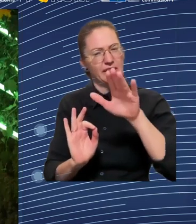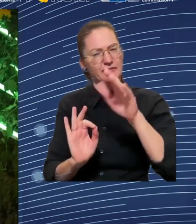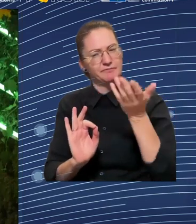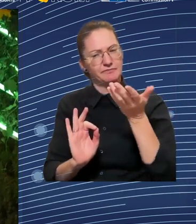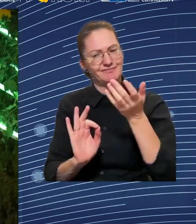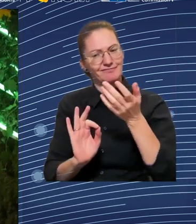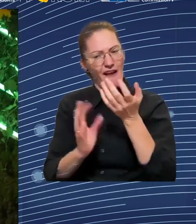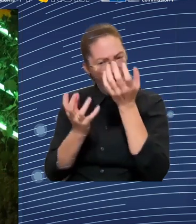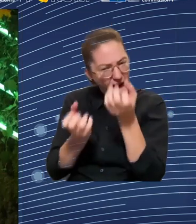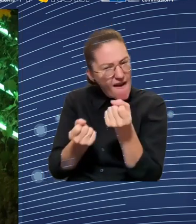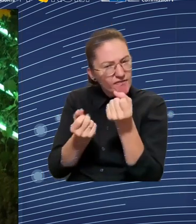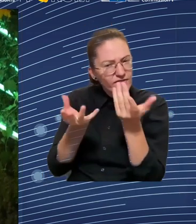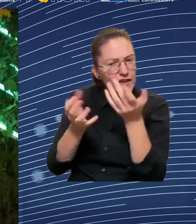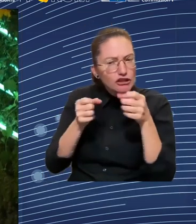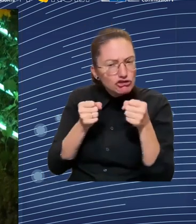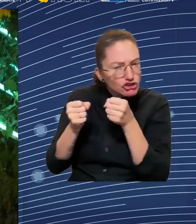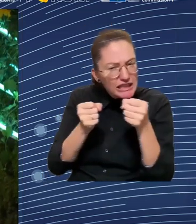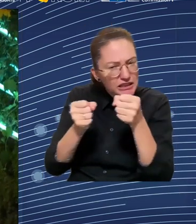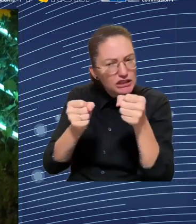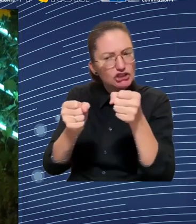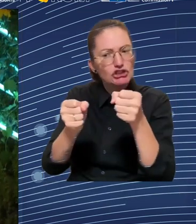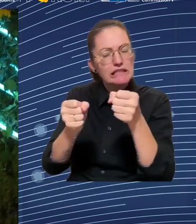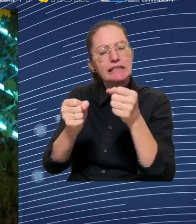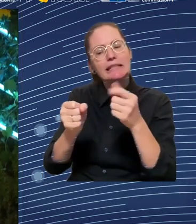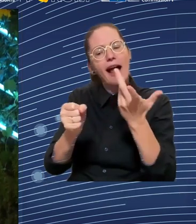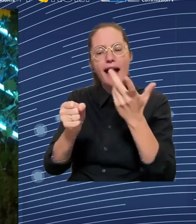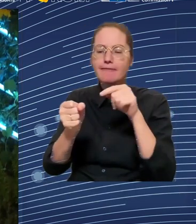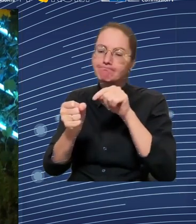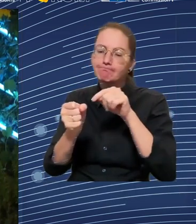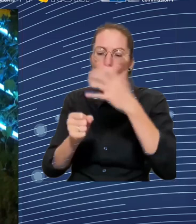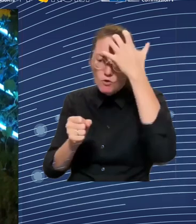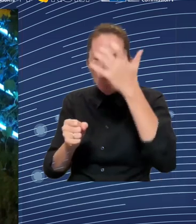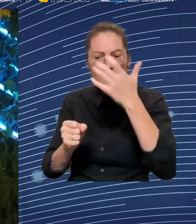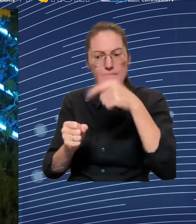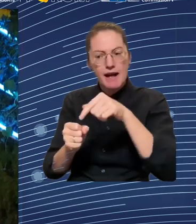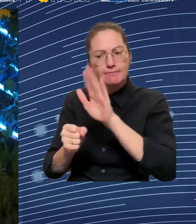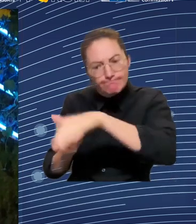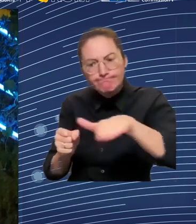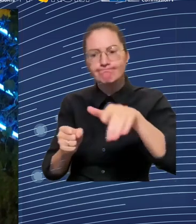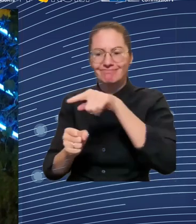we can also link that to the issue of vocational education and training, which is